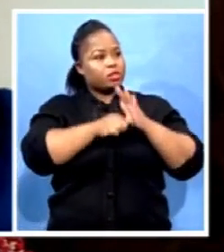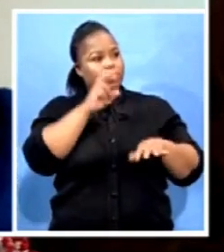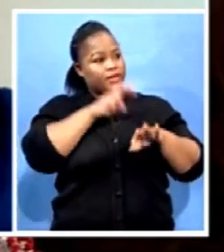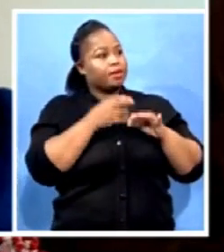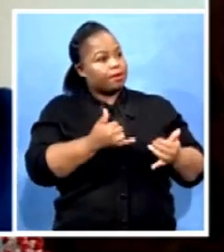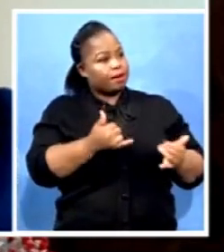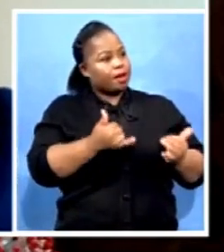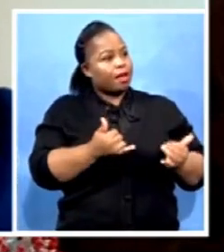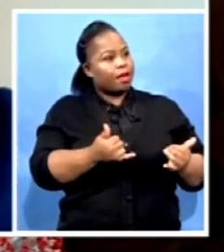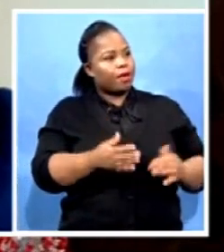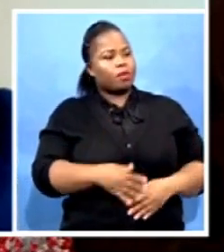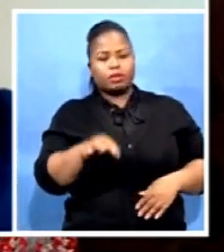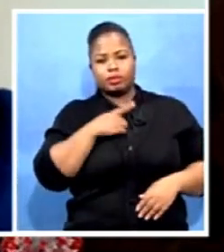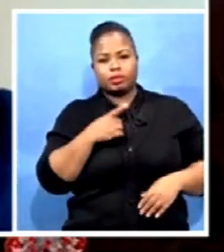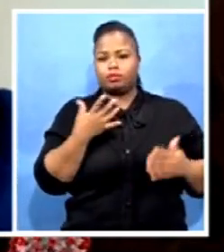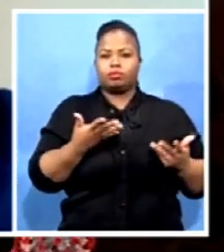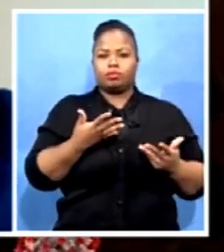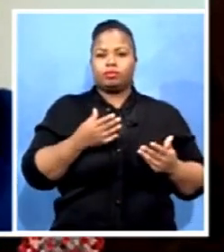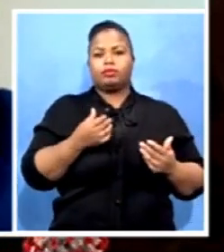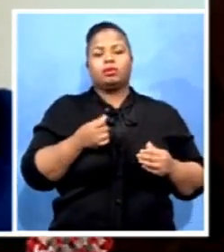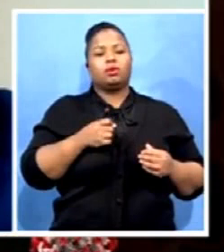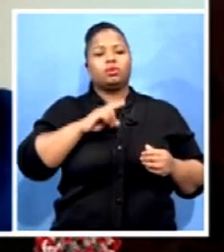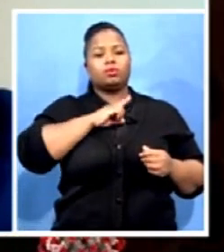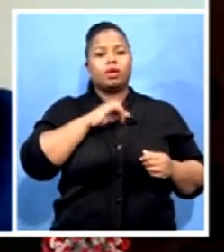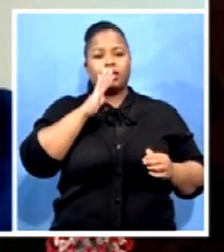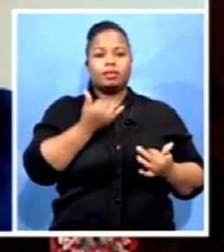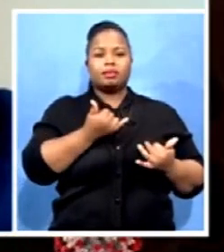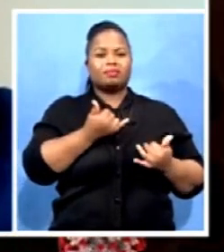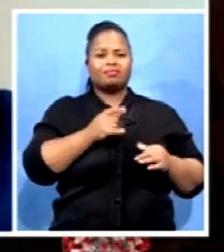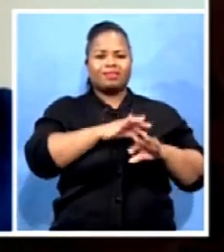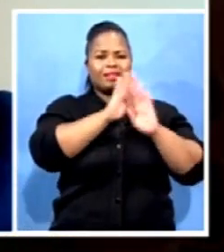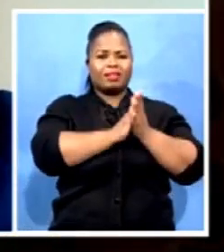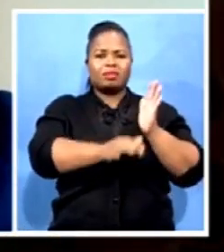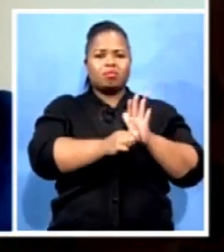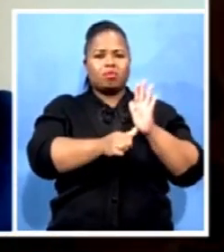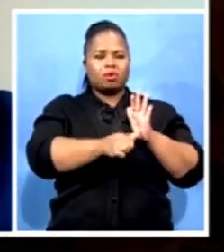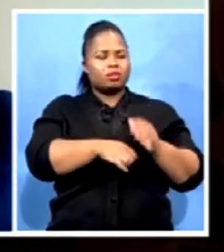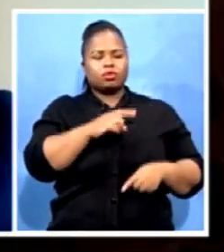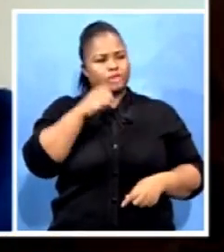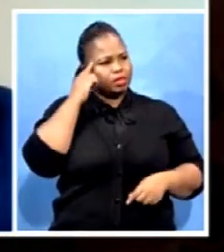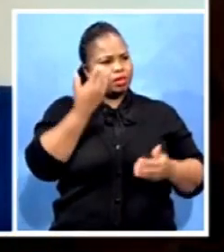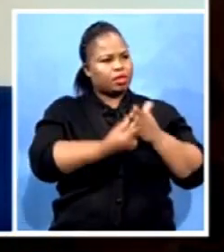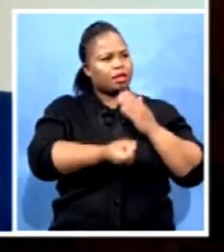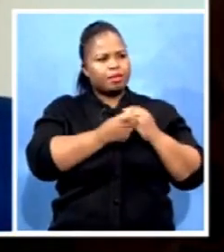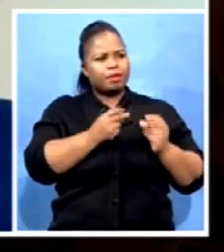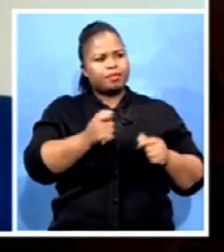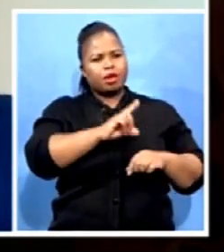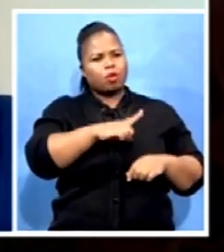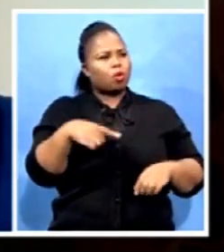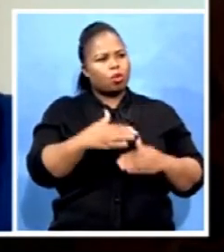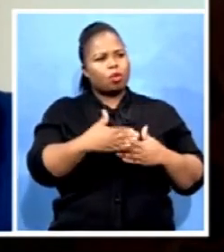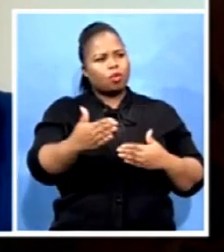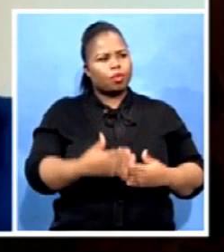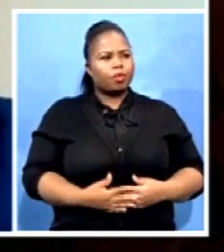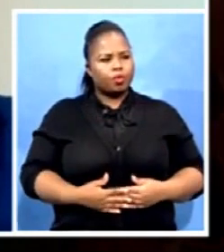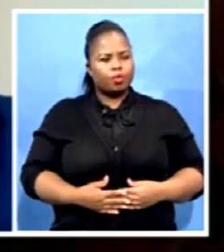to speak. The urgency is apparent, isn't it? How quick can we do this? It is true.